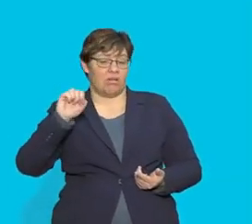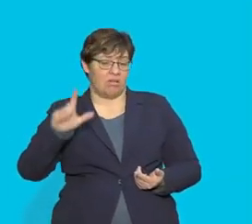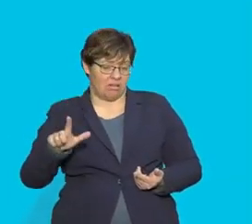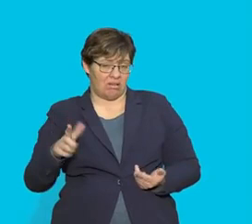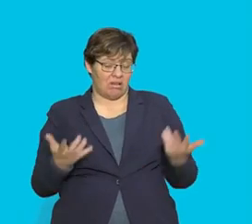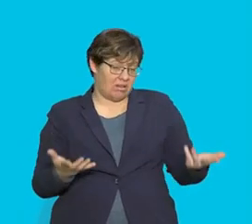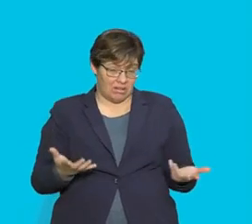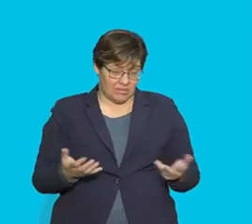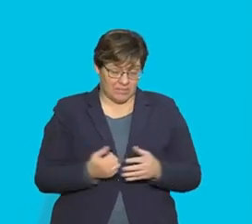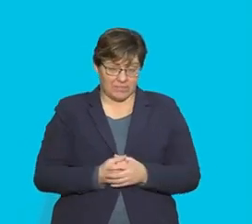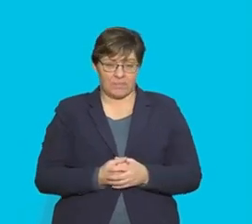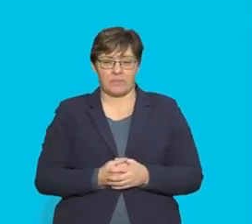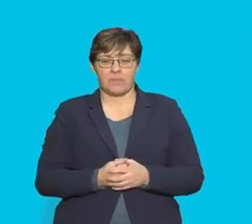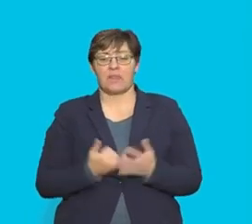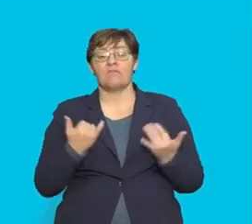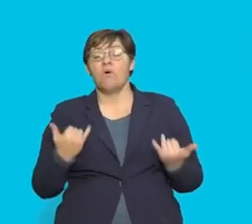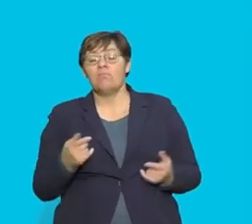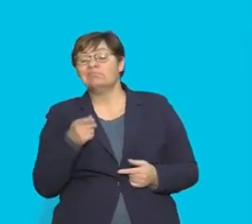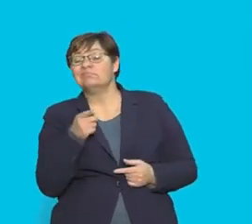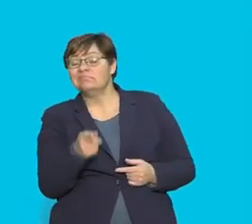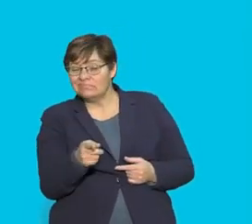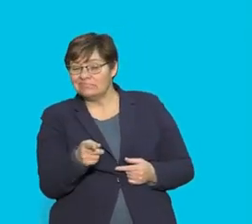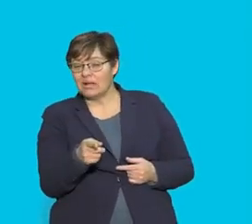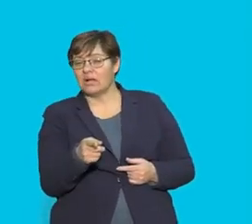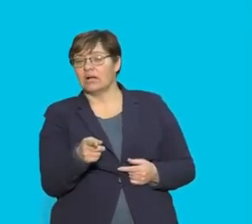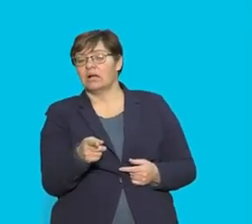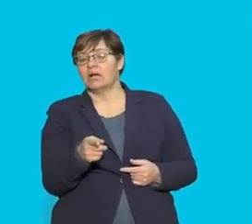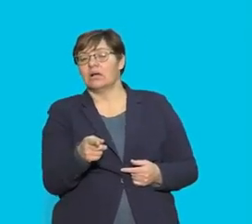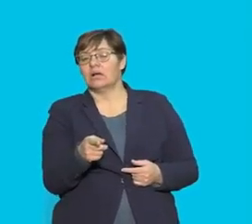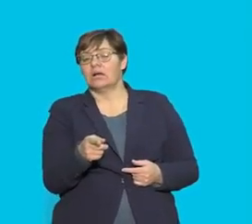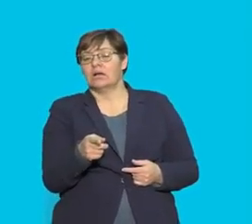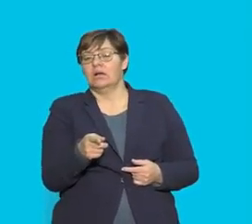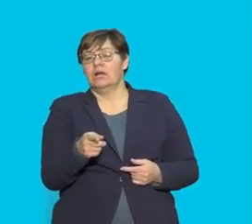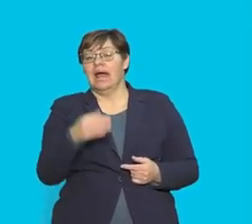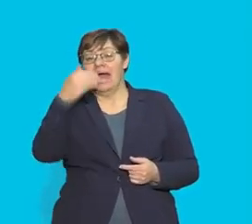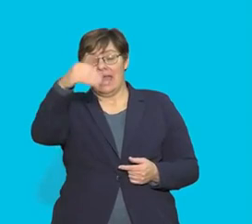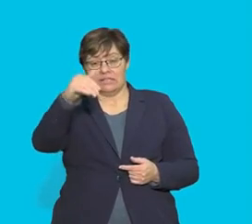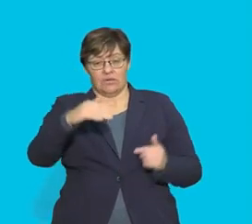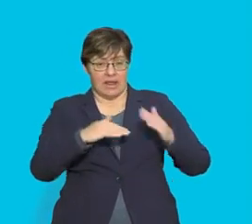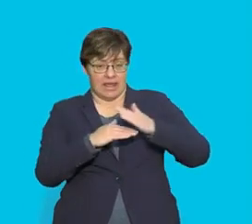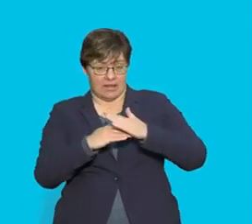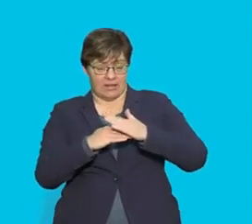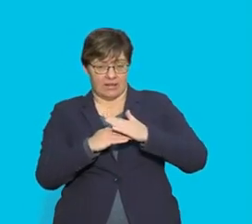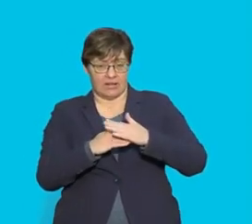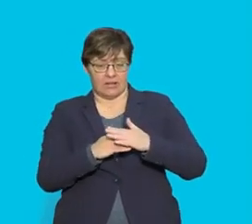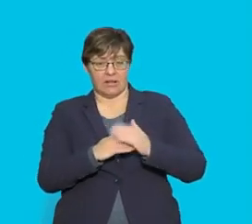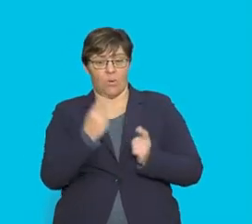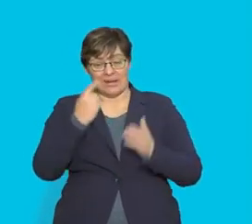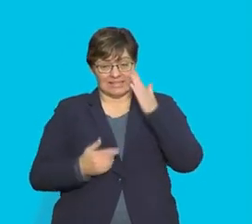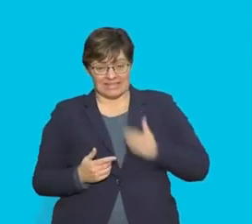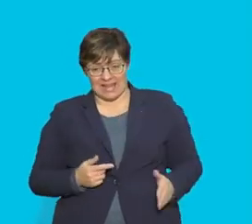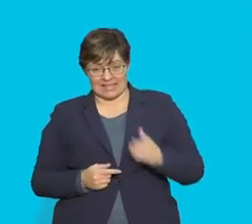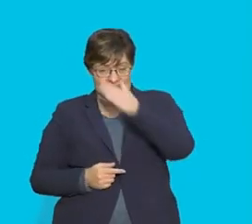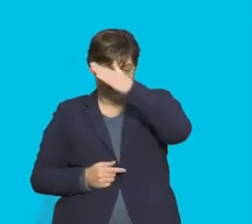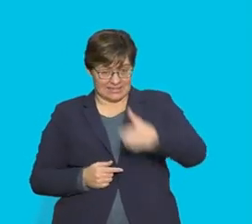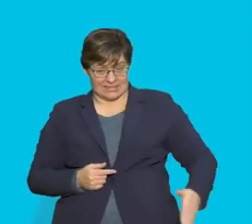talk about at a later stage. But for it to be considered an exterior angle, one side, let